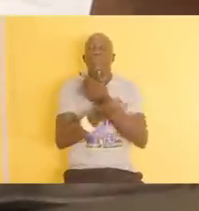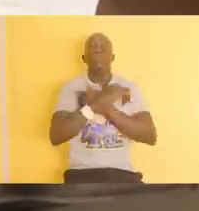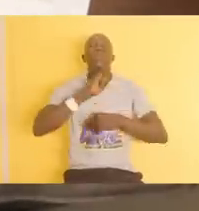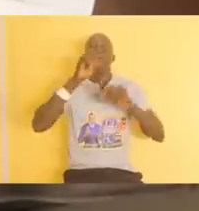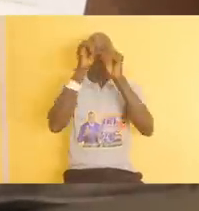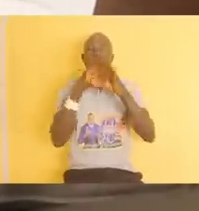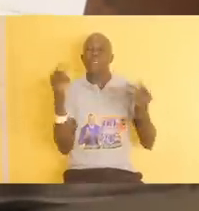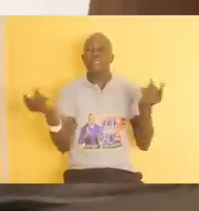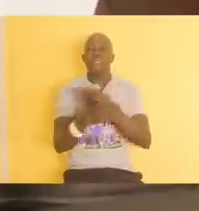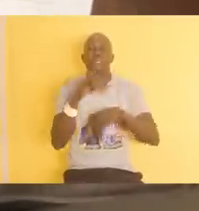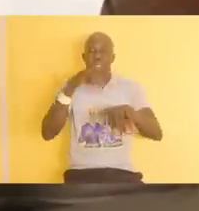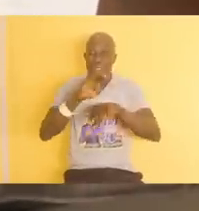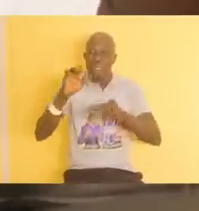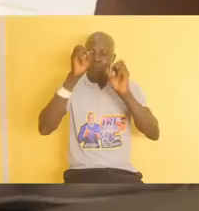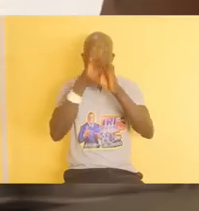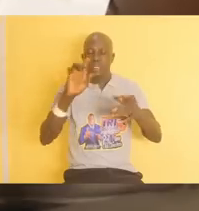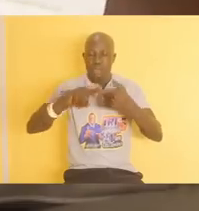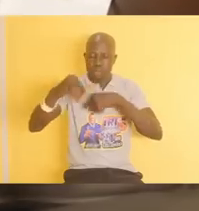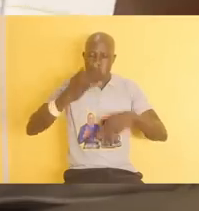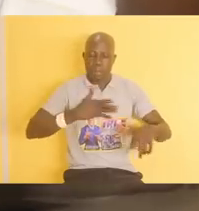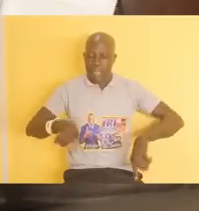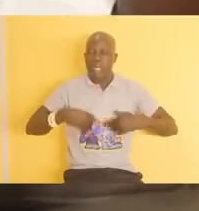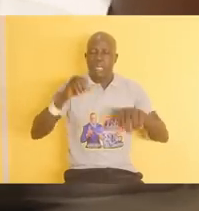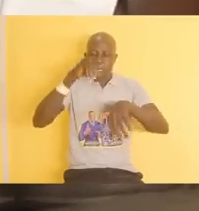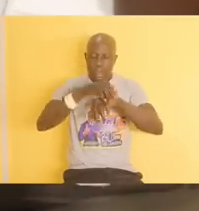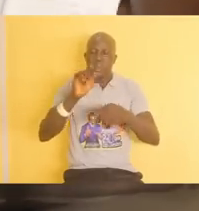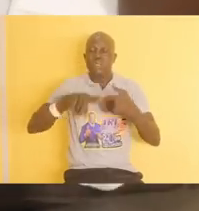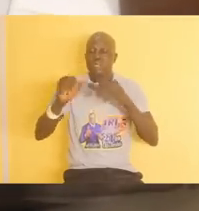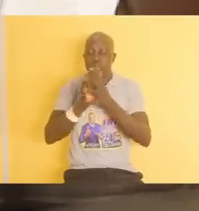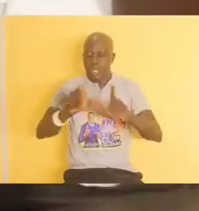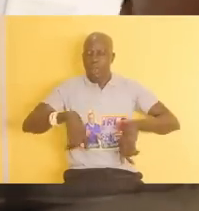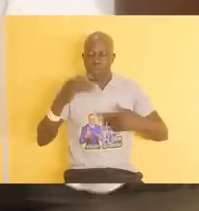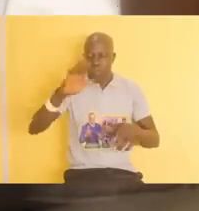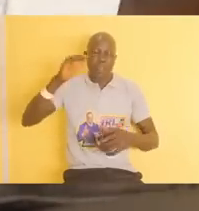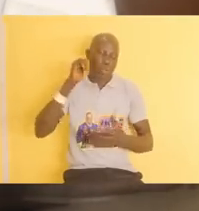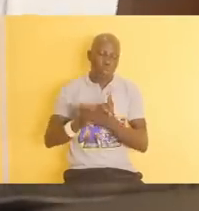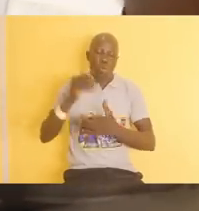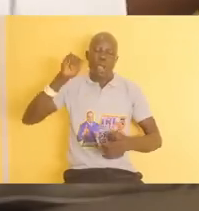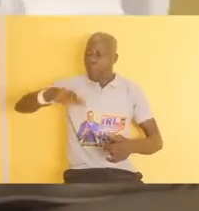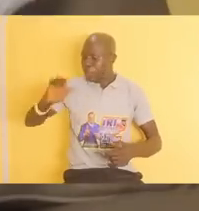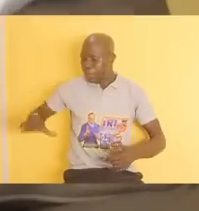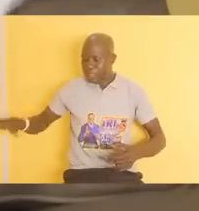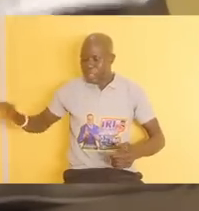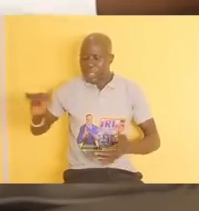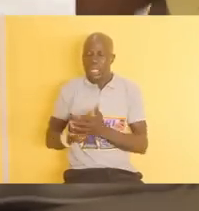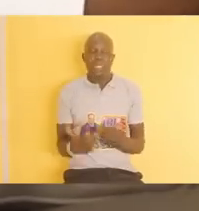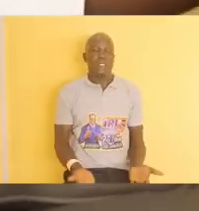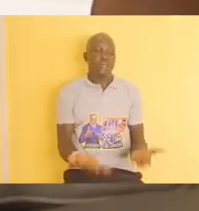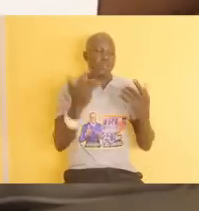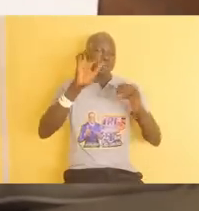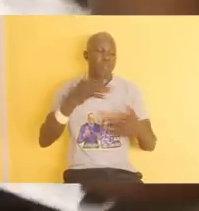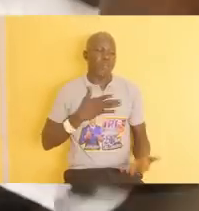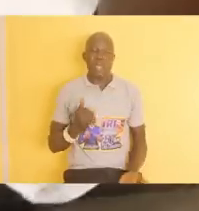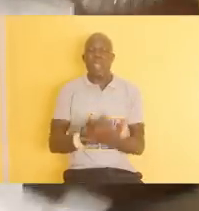Lift up your hands, Lord. Today the day of blessing. Send blessing to my life. Send it to my mother. Send it to my children. Send it to my life. Bless my health.